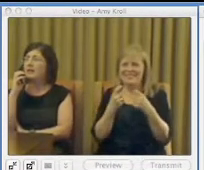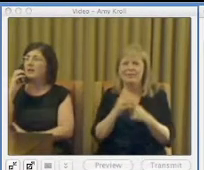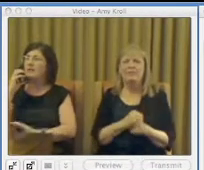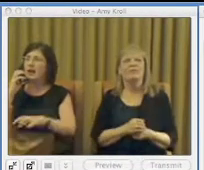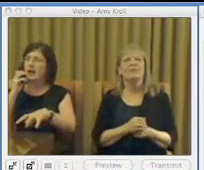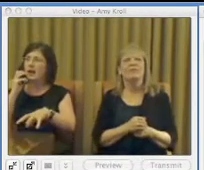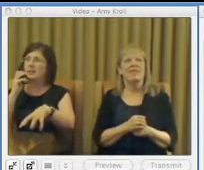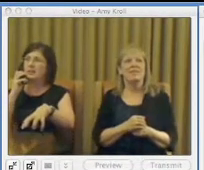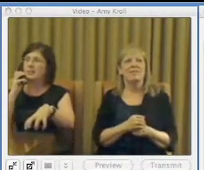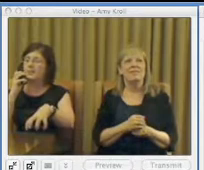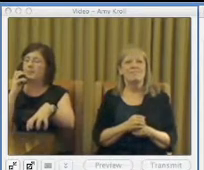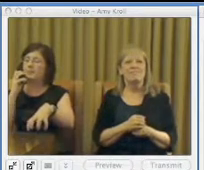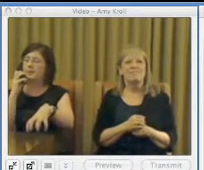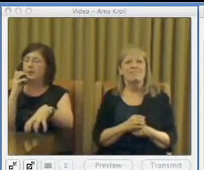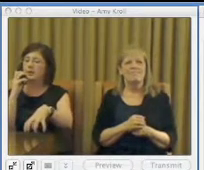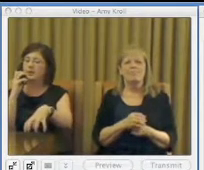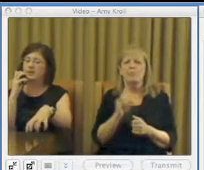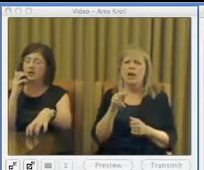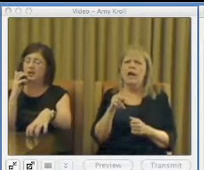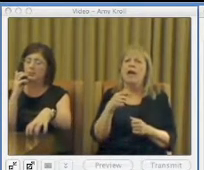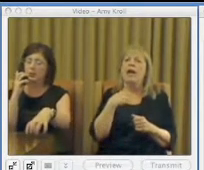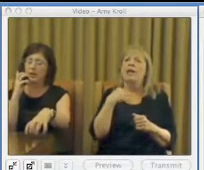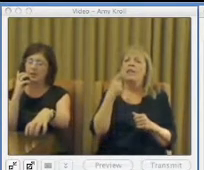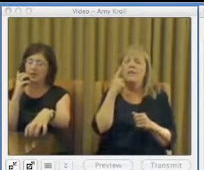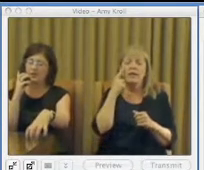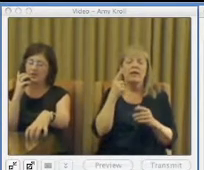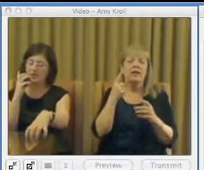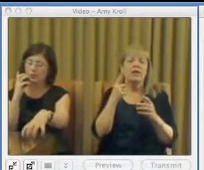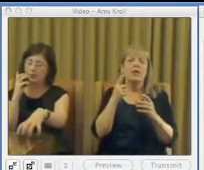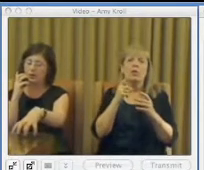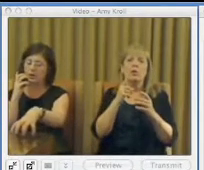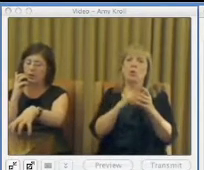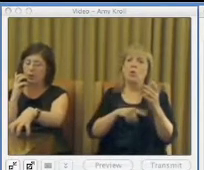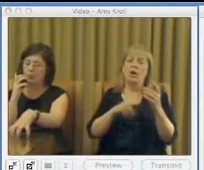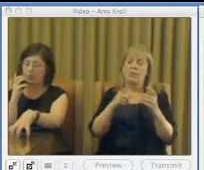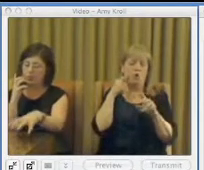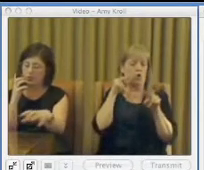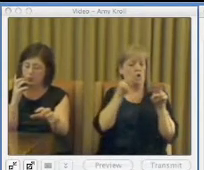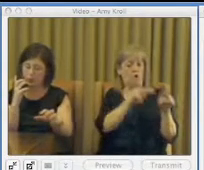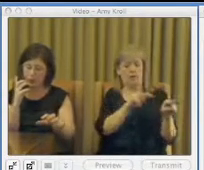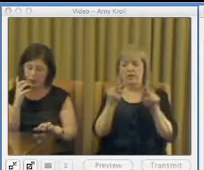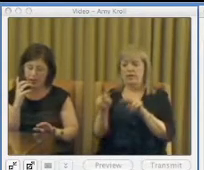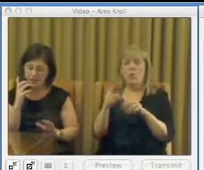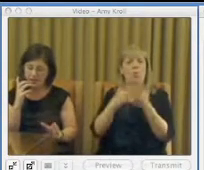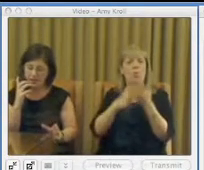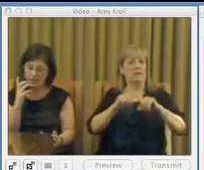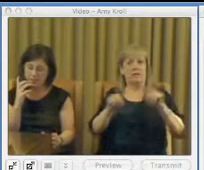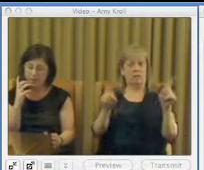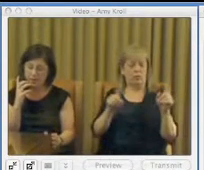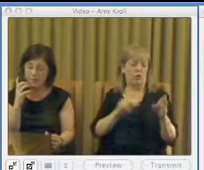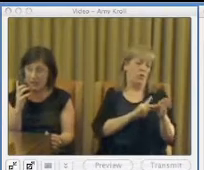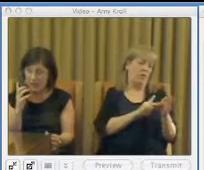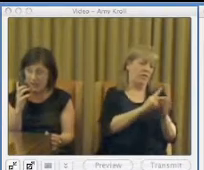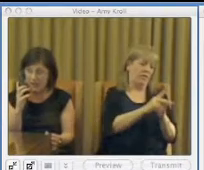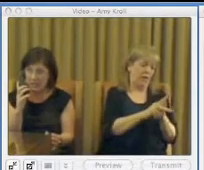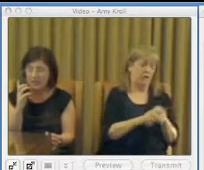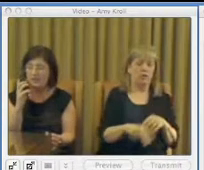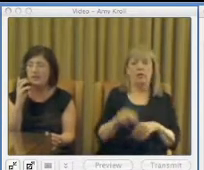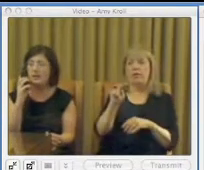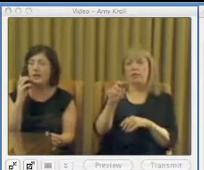Okay. I think that the distinction between professional and non-professional